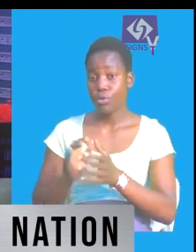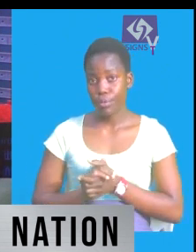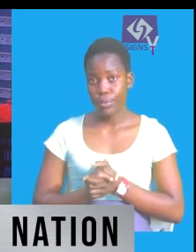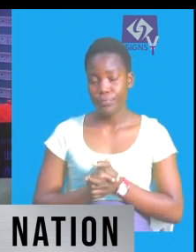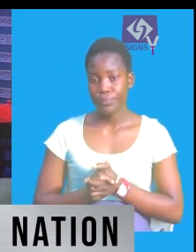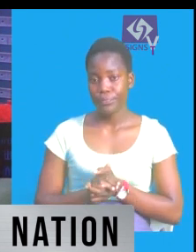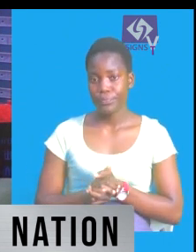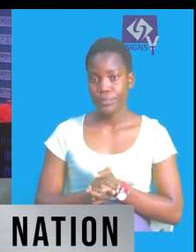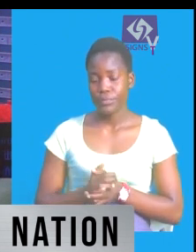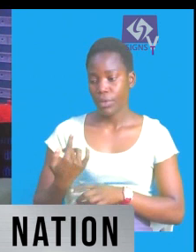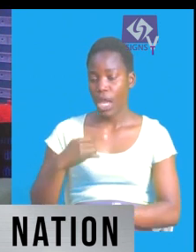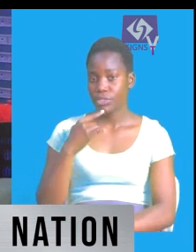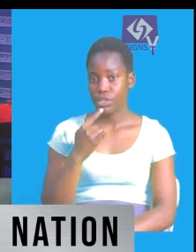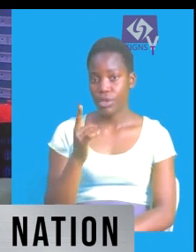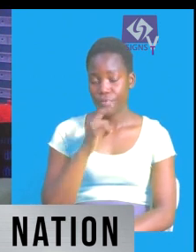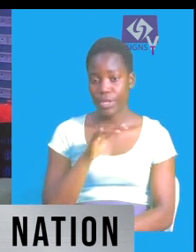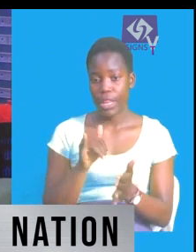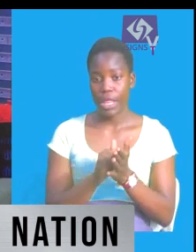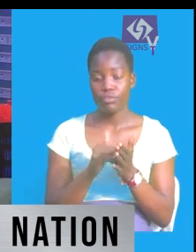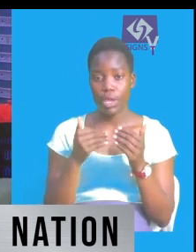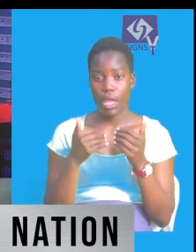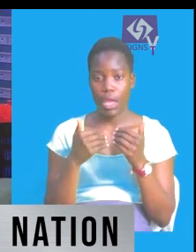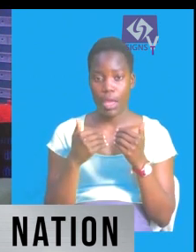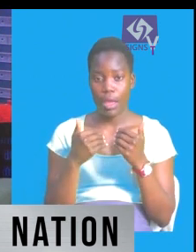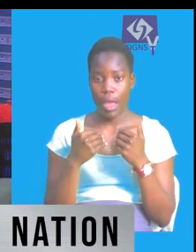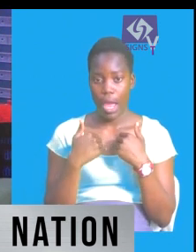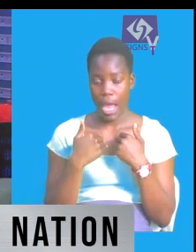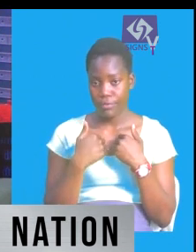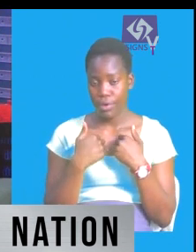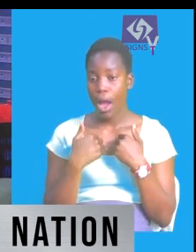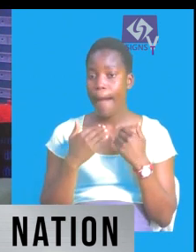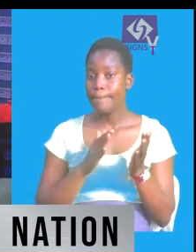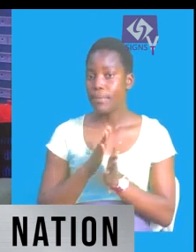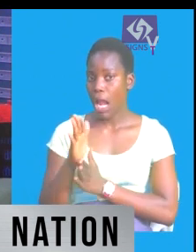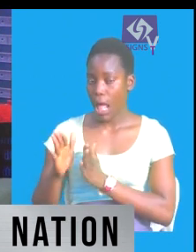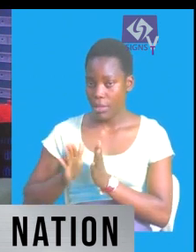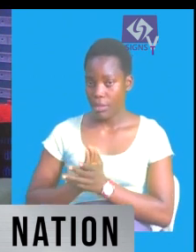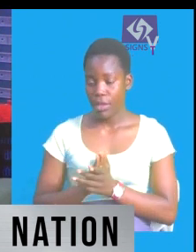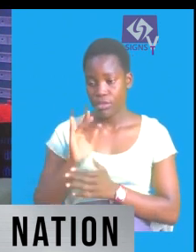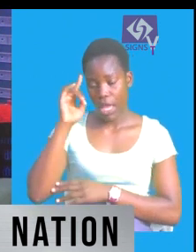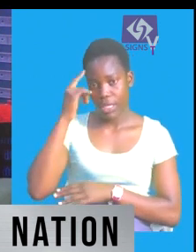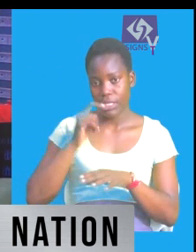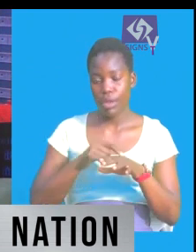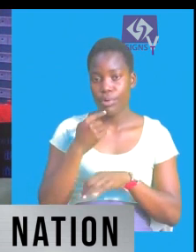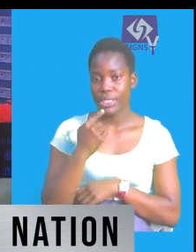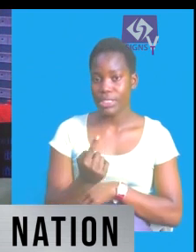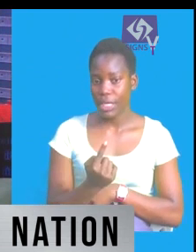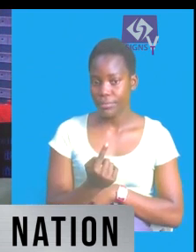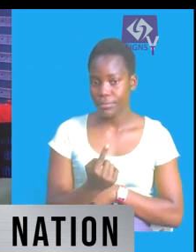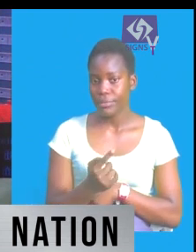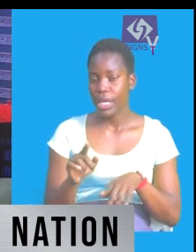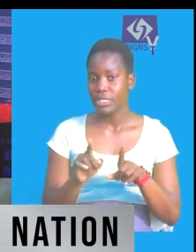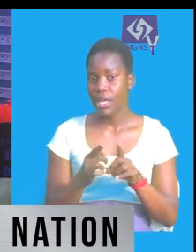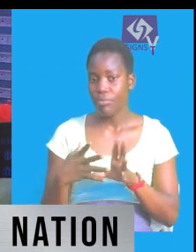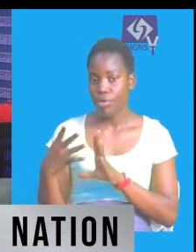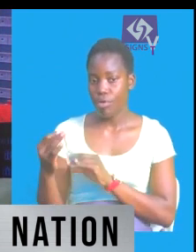What like we were told, they said, but I think when they were saying, Yeah. just like the way when you